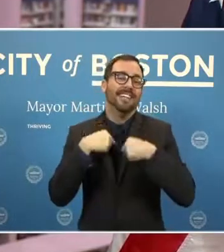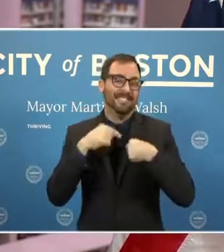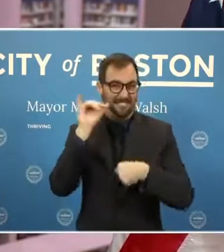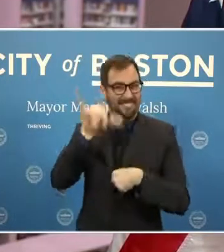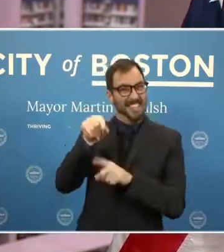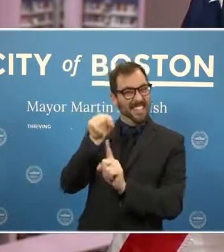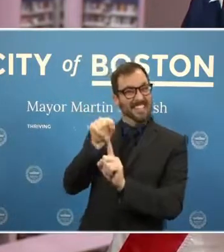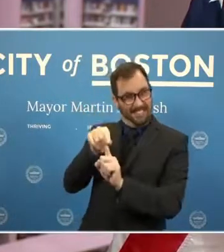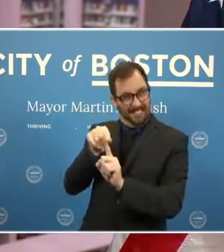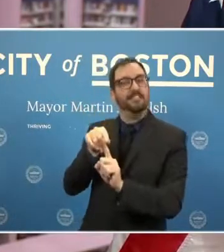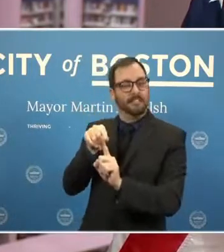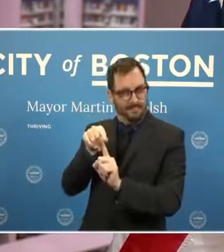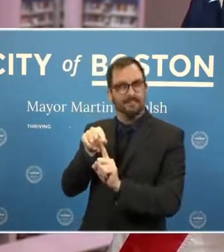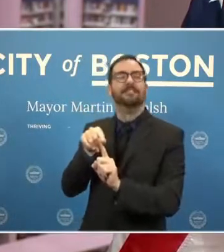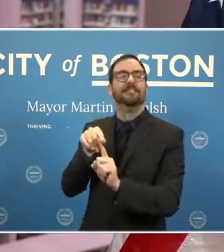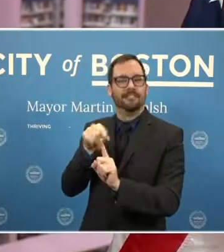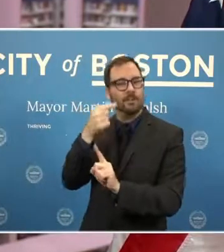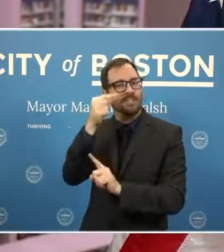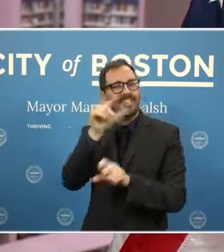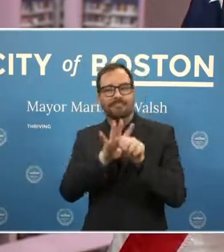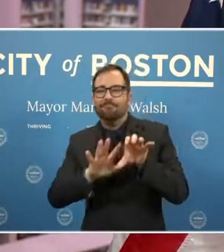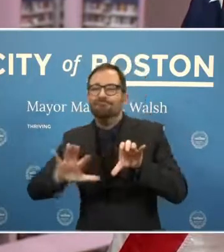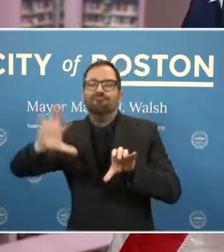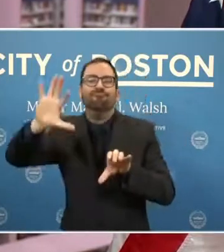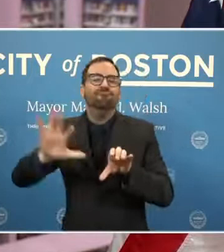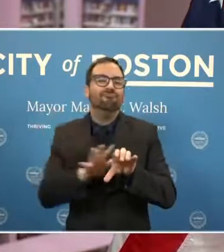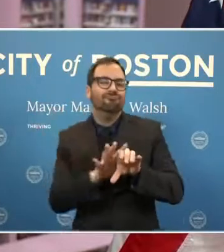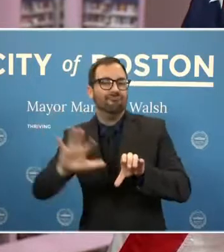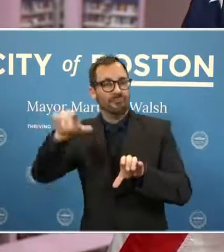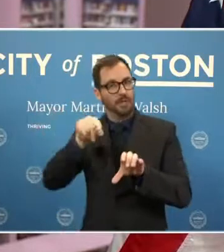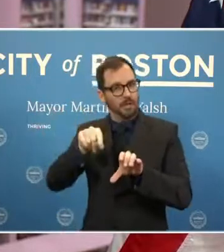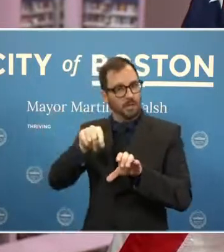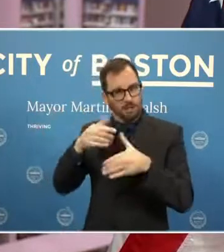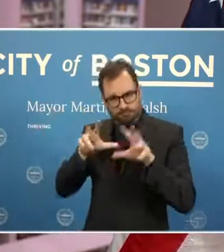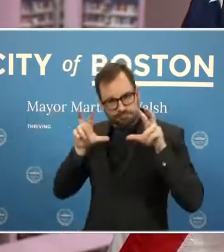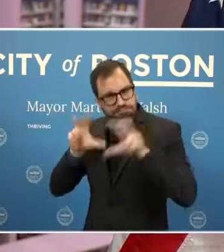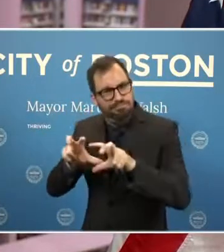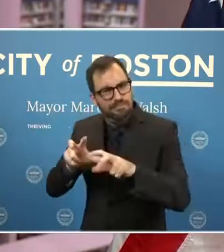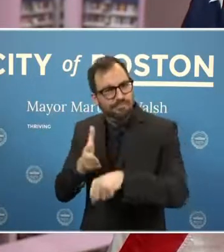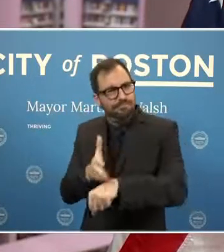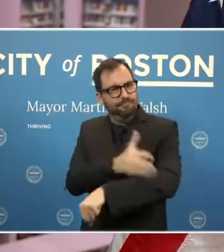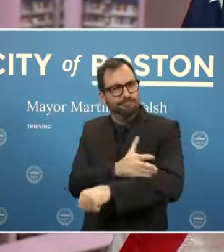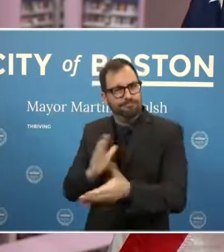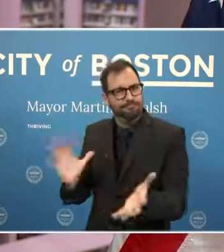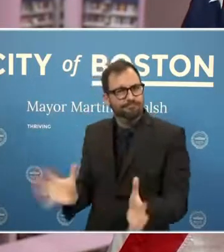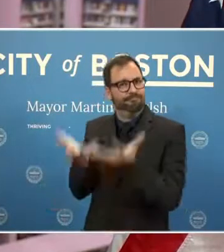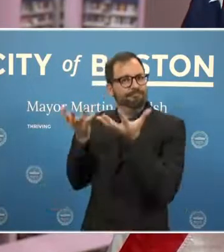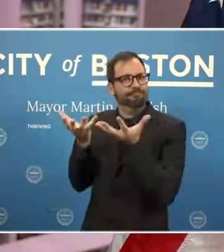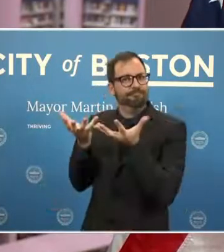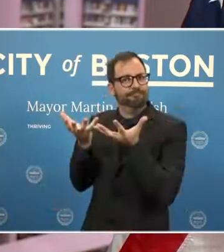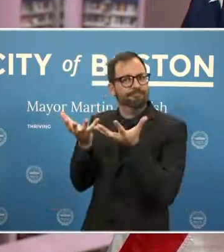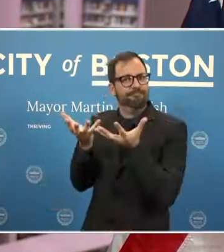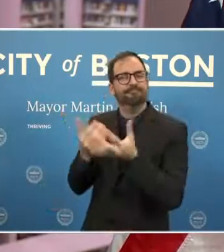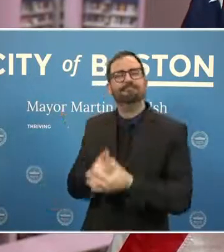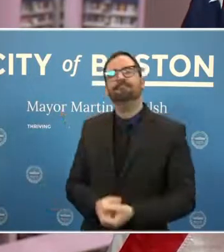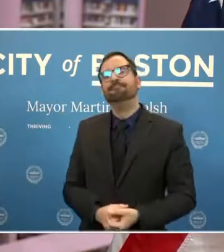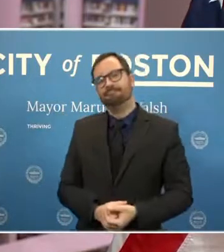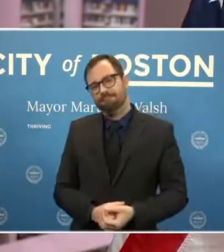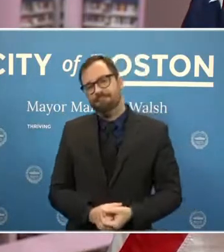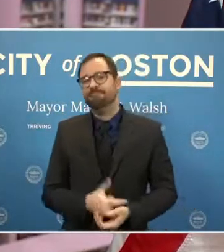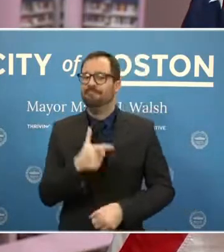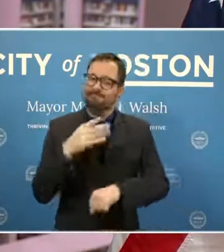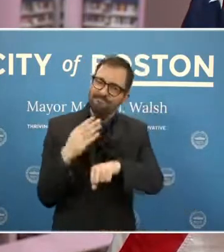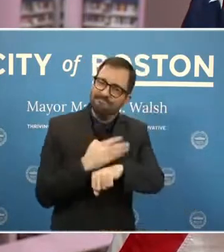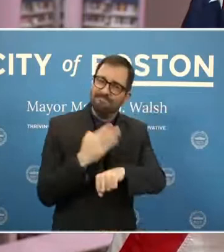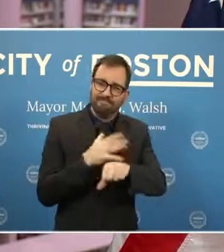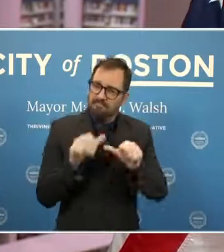Charlestown, and a world-class Boston Arts Academy High School in Fenway. You'll see a renovated EMS Academy